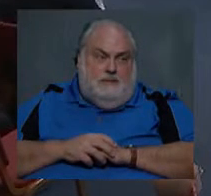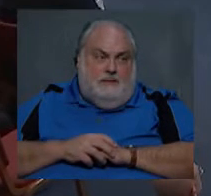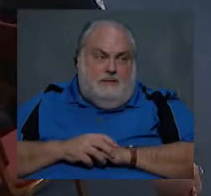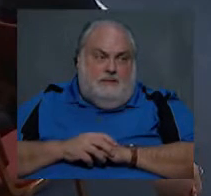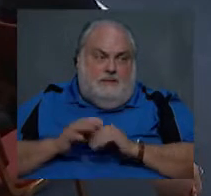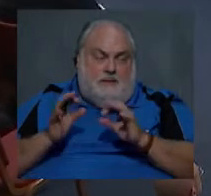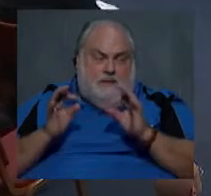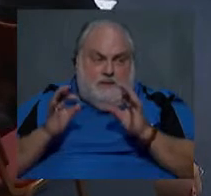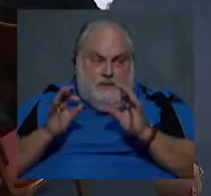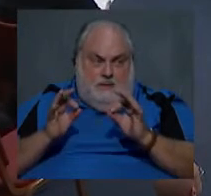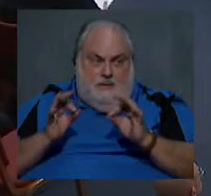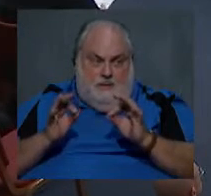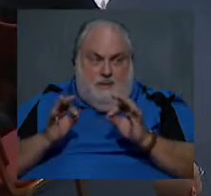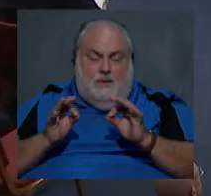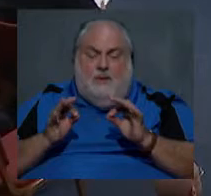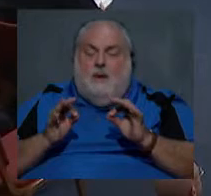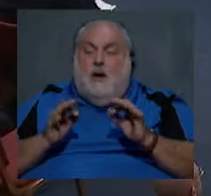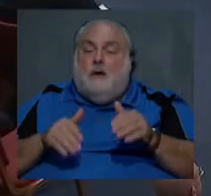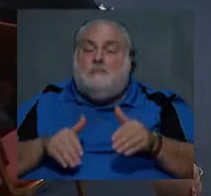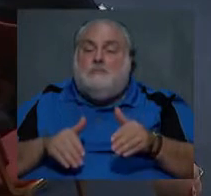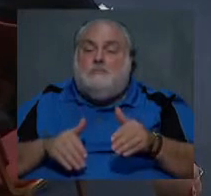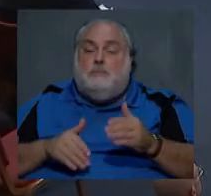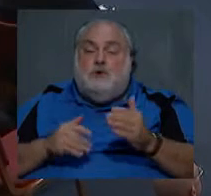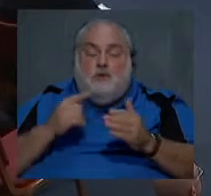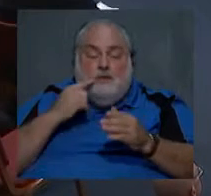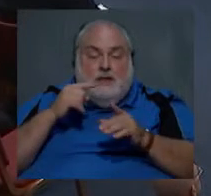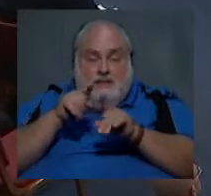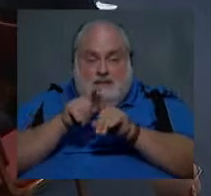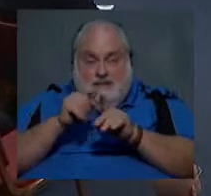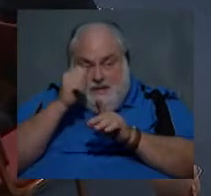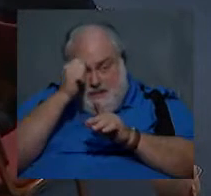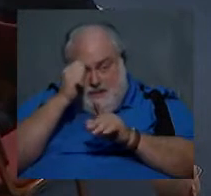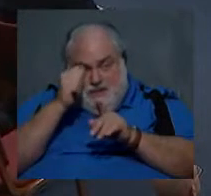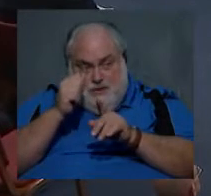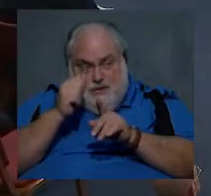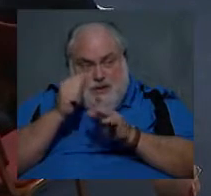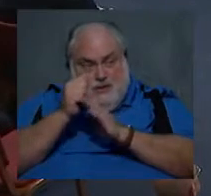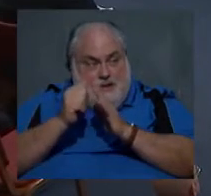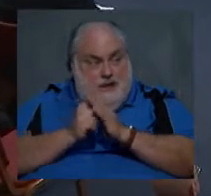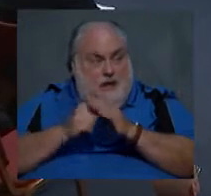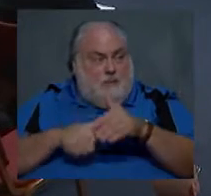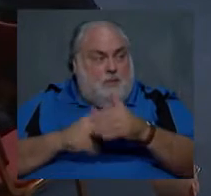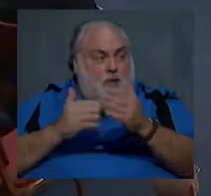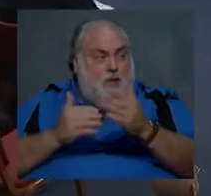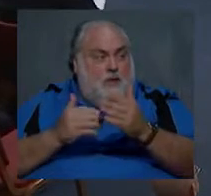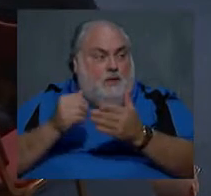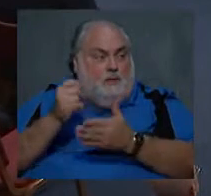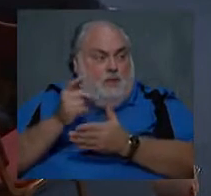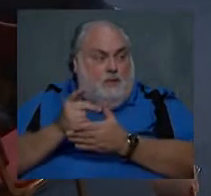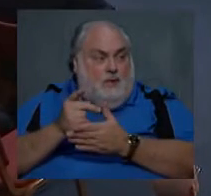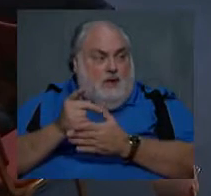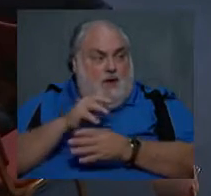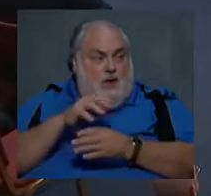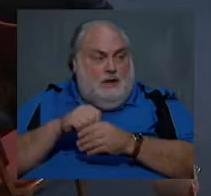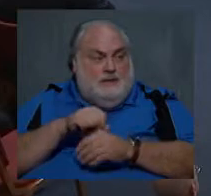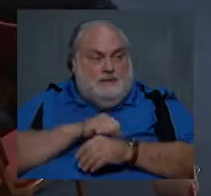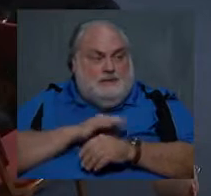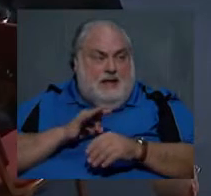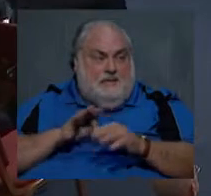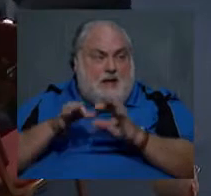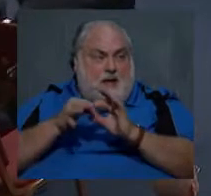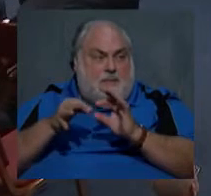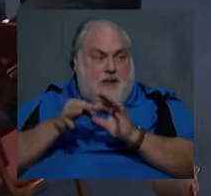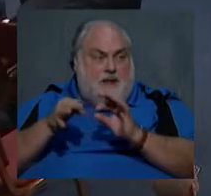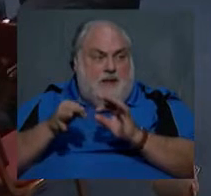Everyone copacetic? Okay, why don't we have a motion for the consent agenda? Mr. Chairman, I move that we approve the consent agenda, including all staff comments